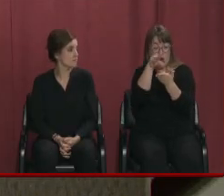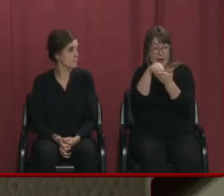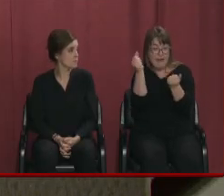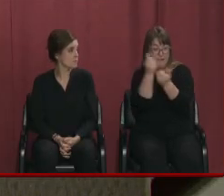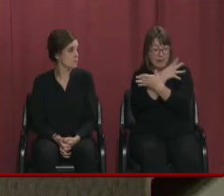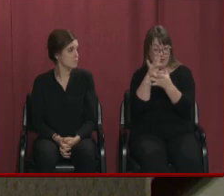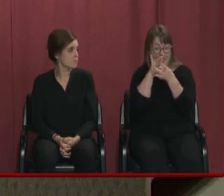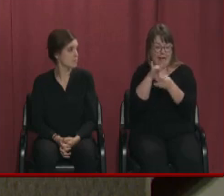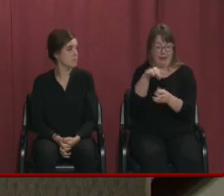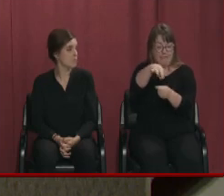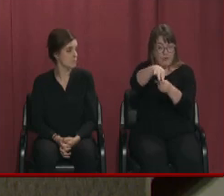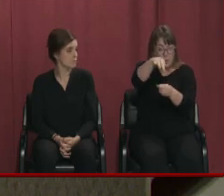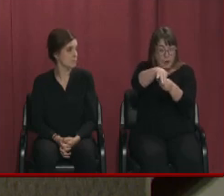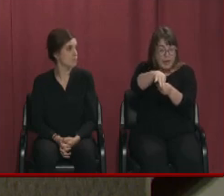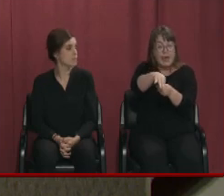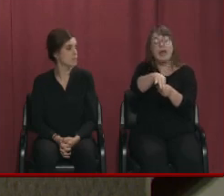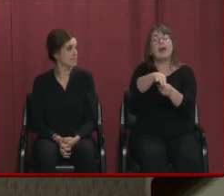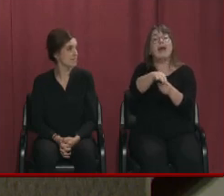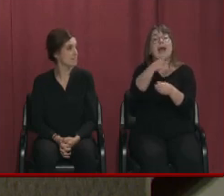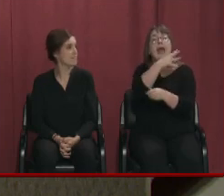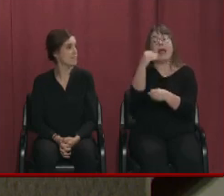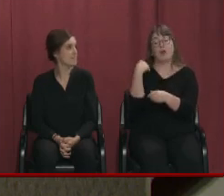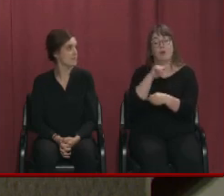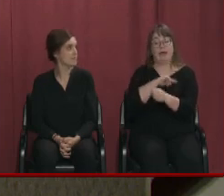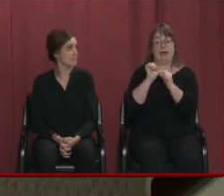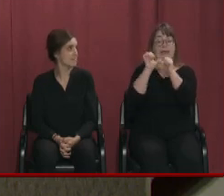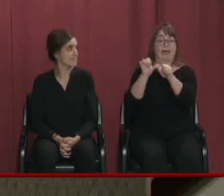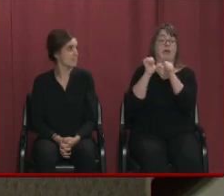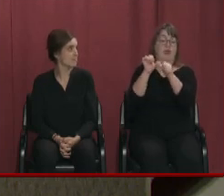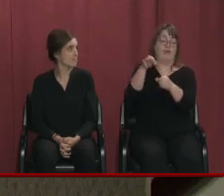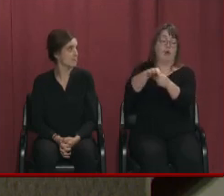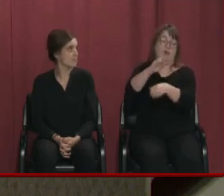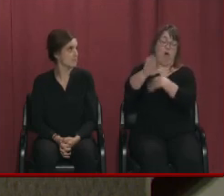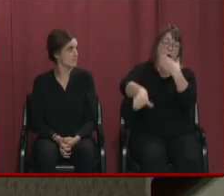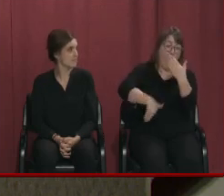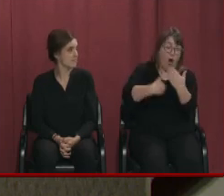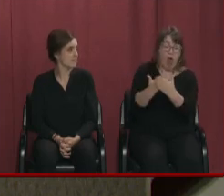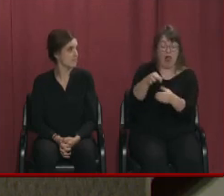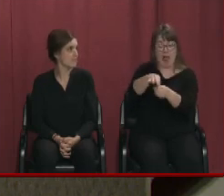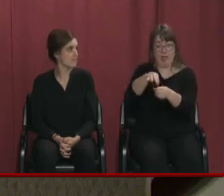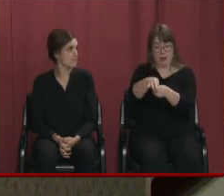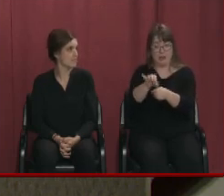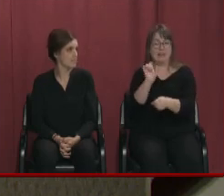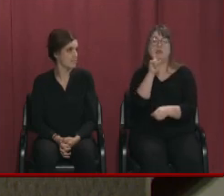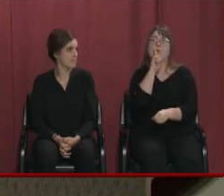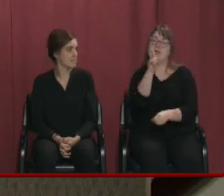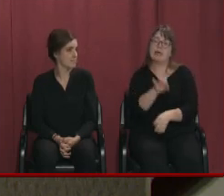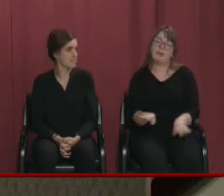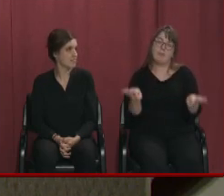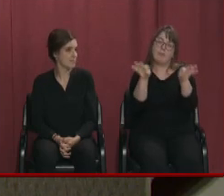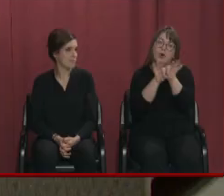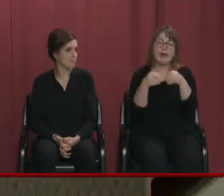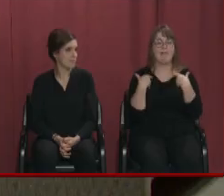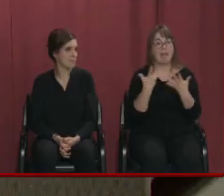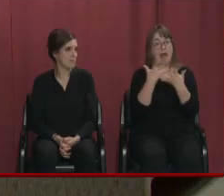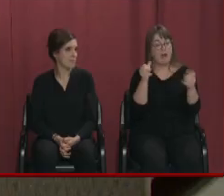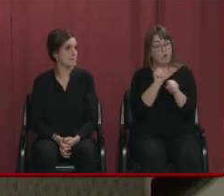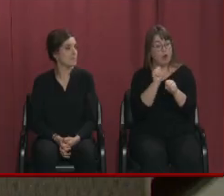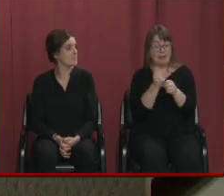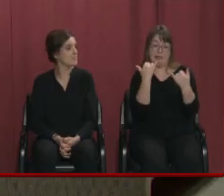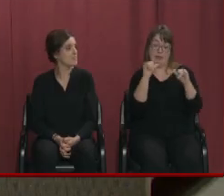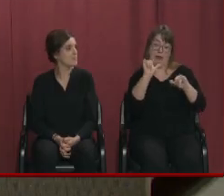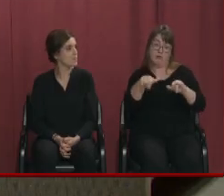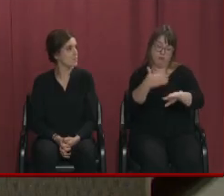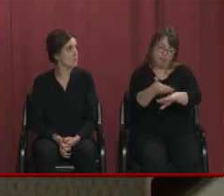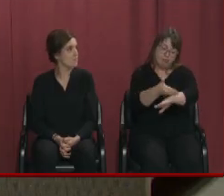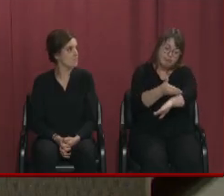on our active participation in every election. So there's lots of work that still needs to be done as we continue to actively work